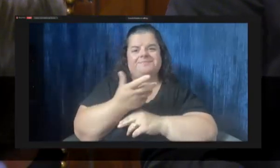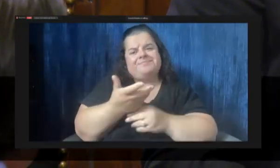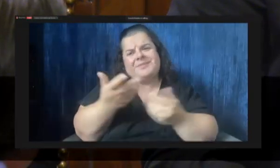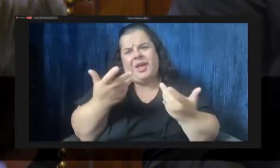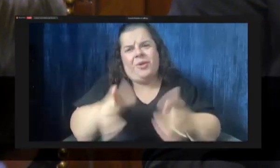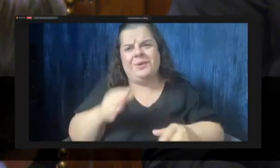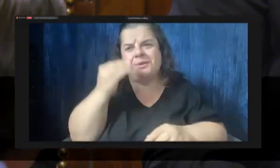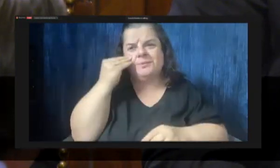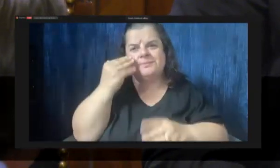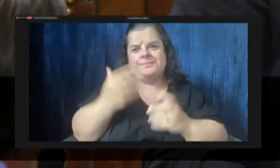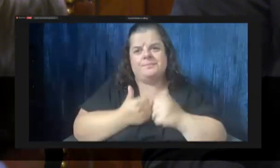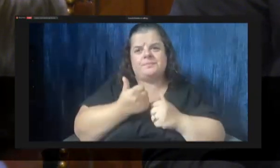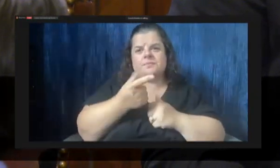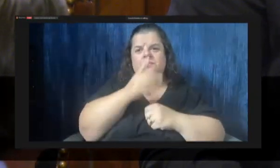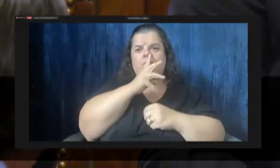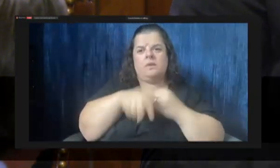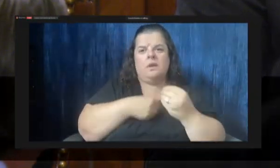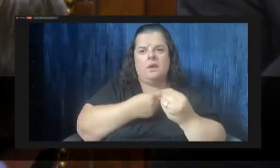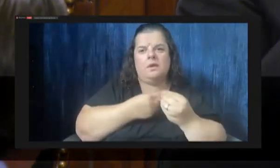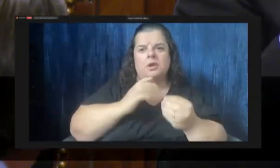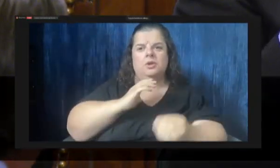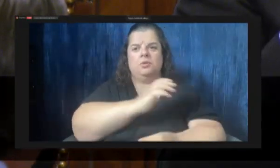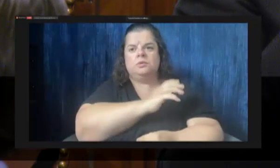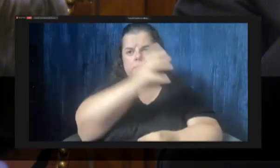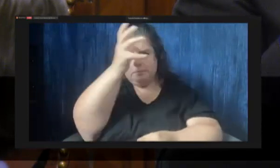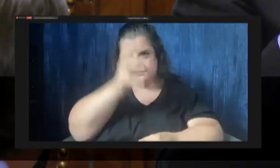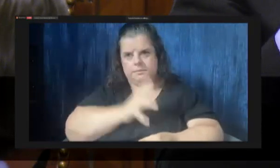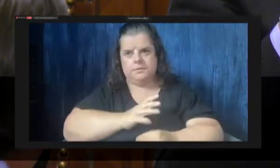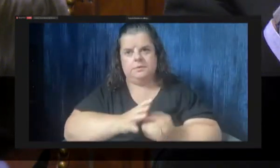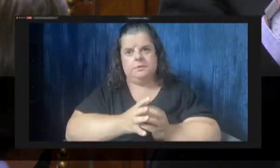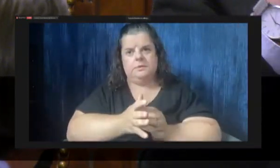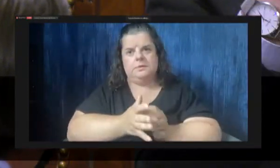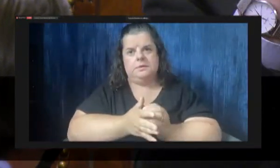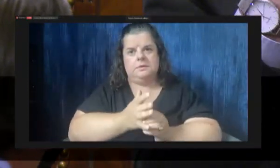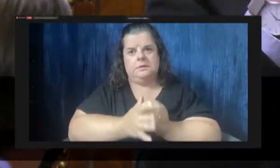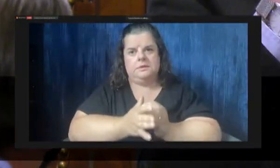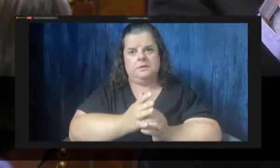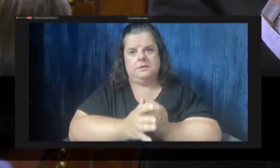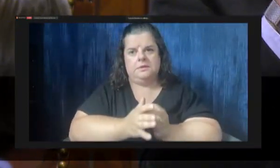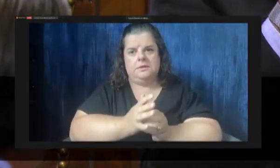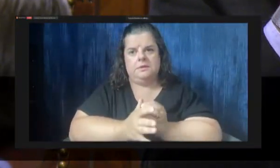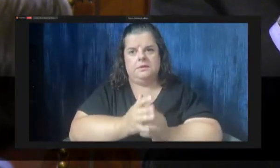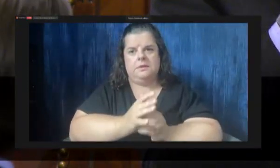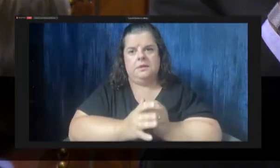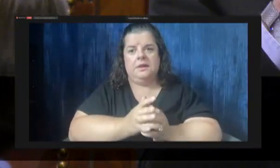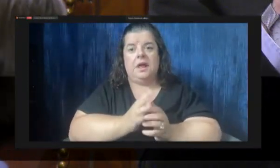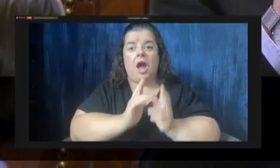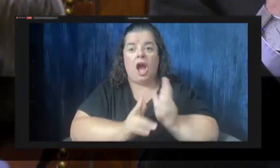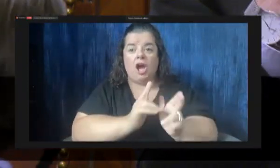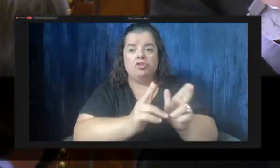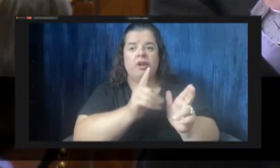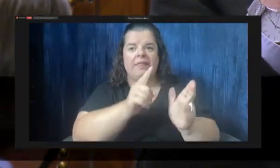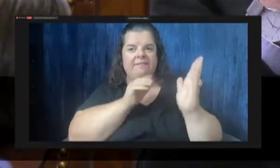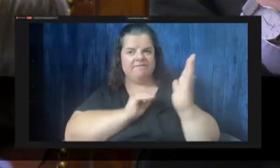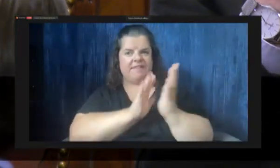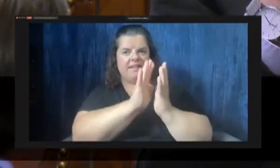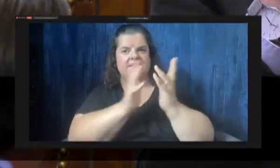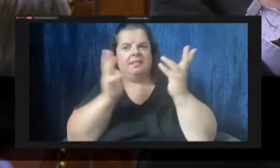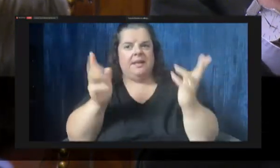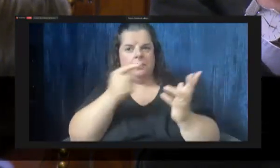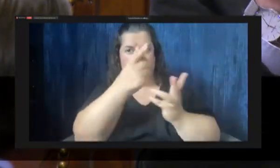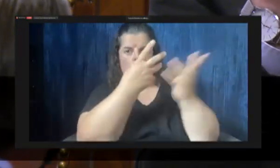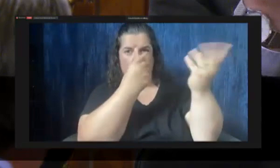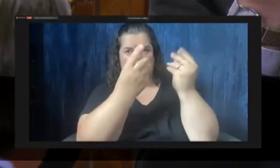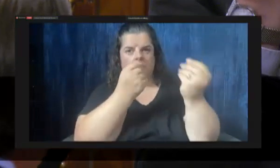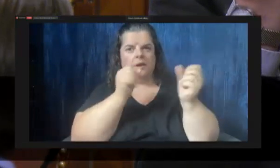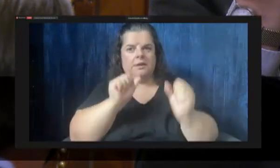as you talked about, Councilman, I mean, this is something that hunters face a lot when they go out, right? They could have run into